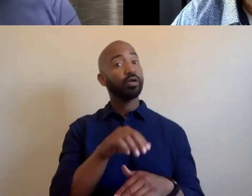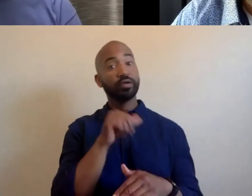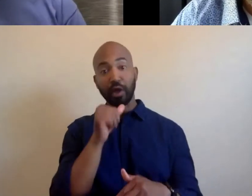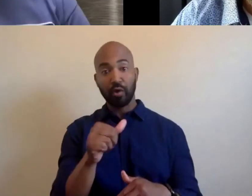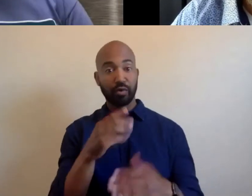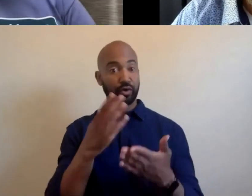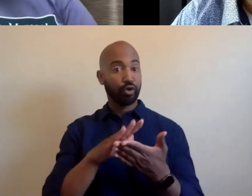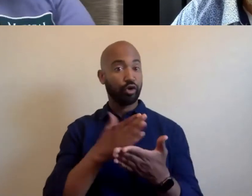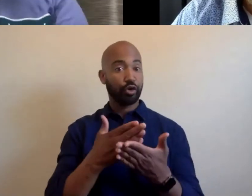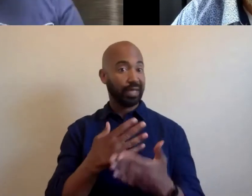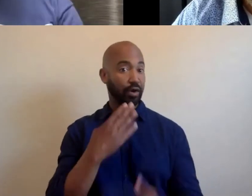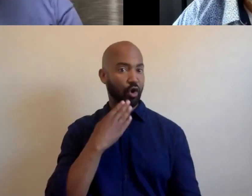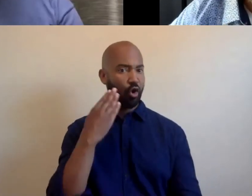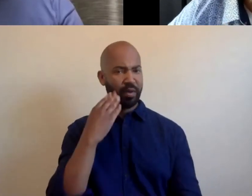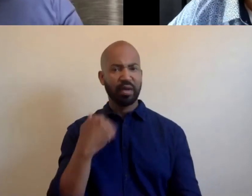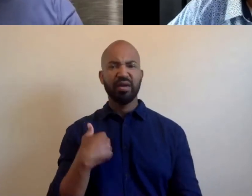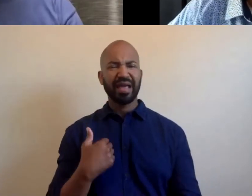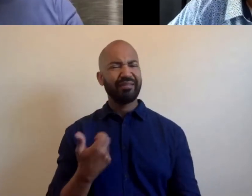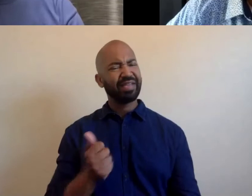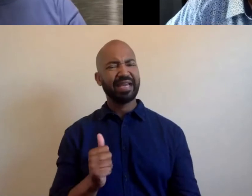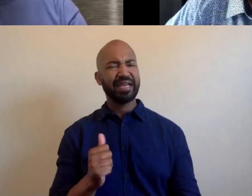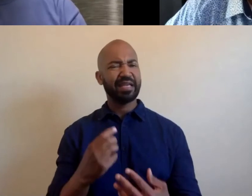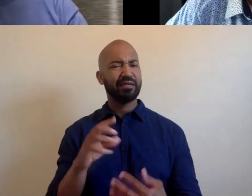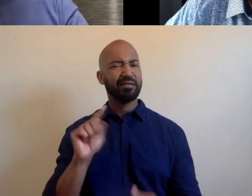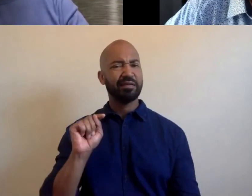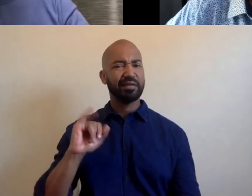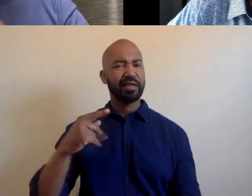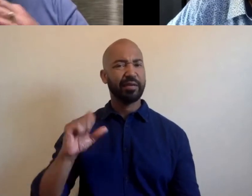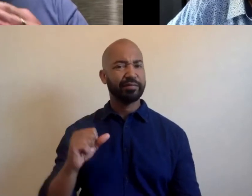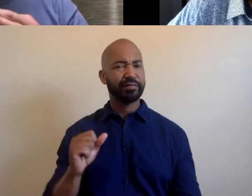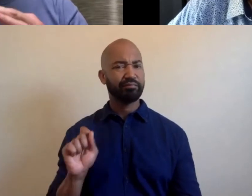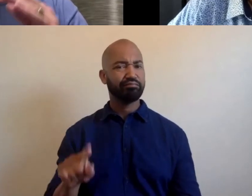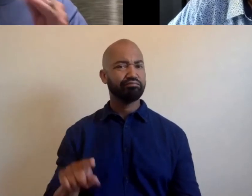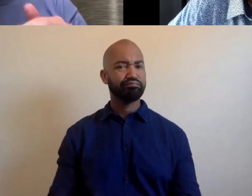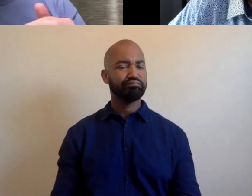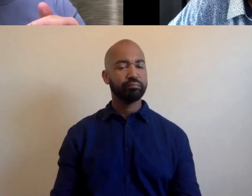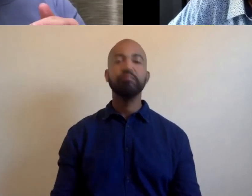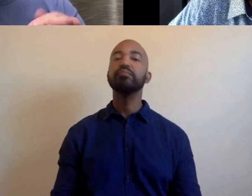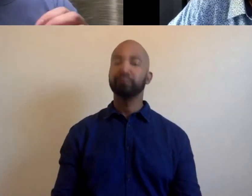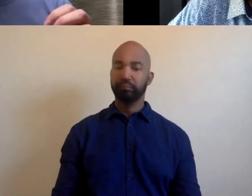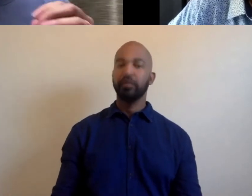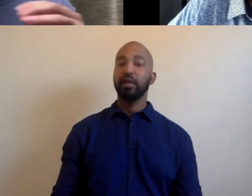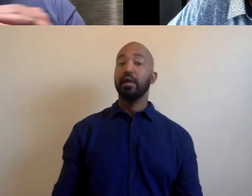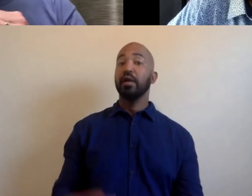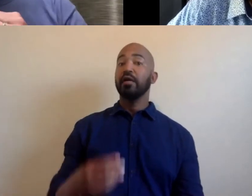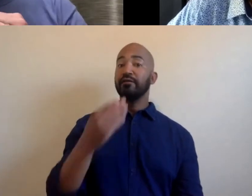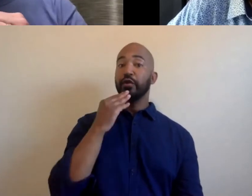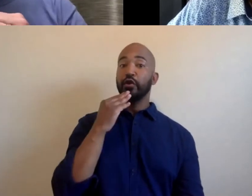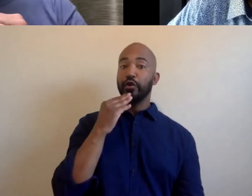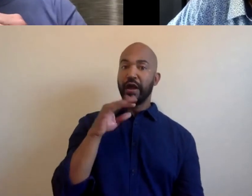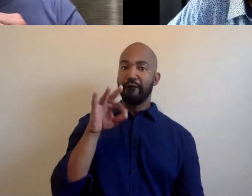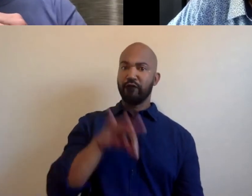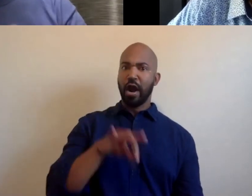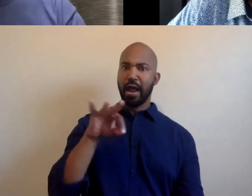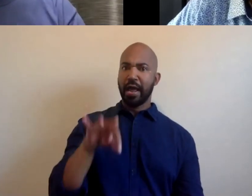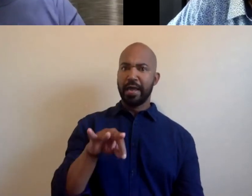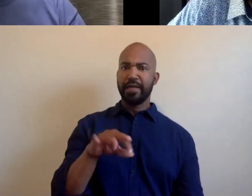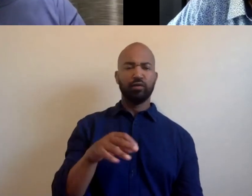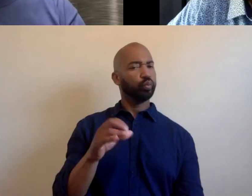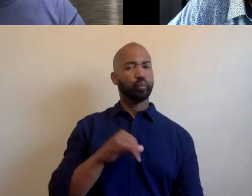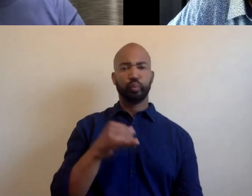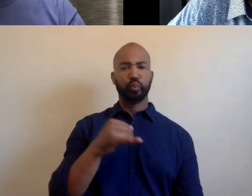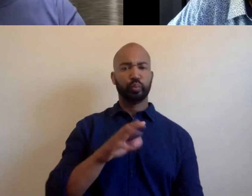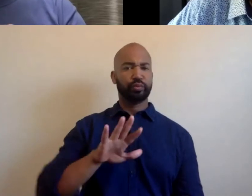So I would say what you want to do is stay away from anything that's fried and anything that has a great deal